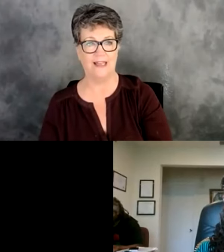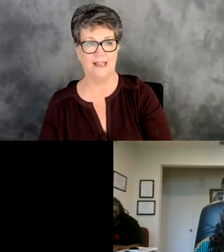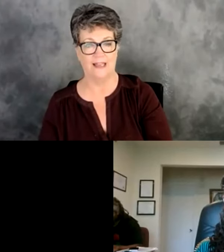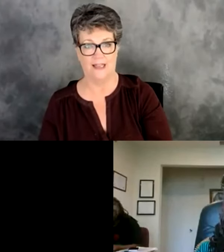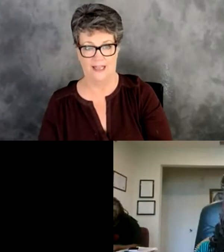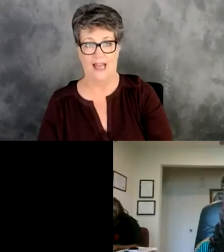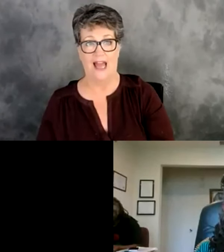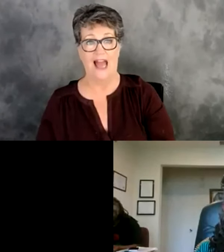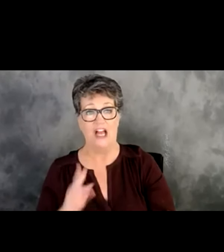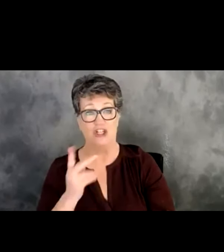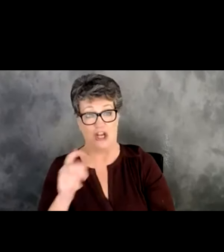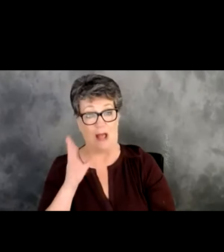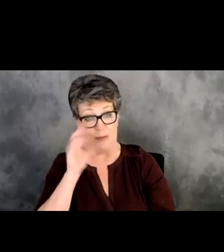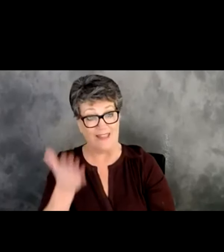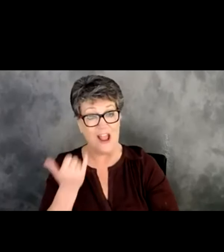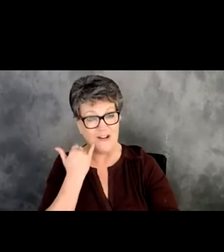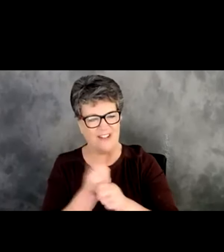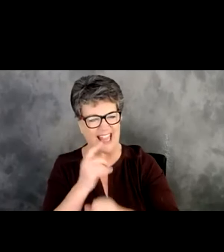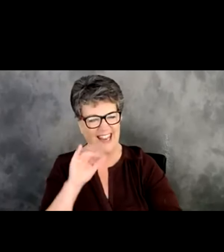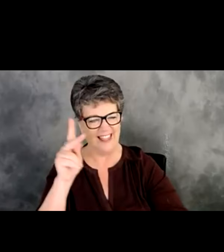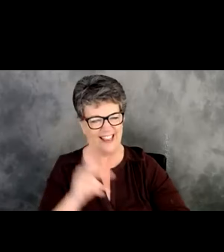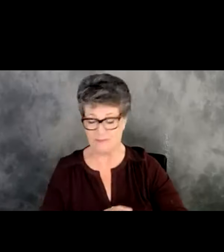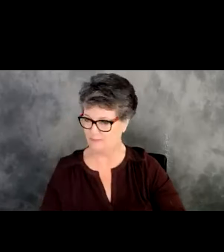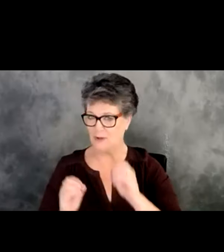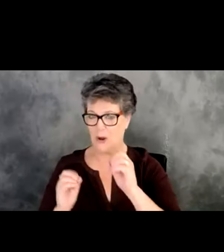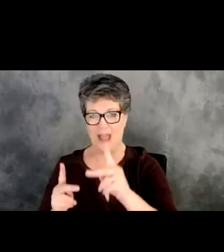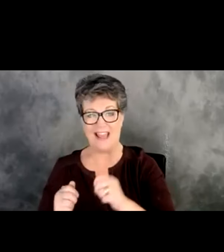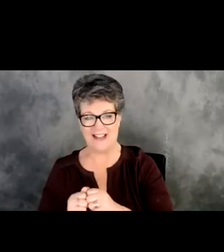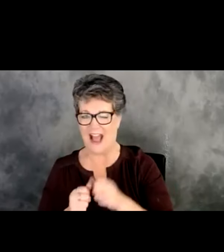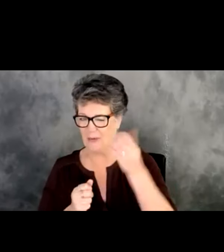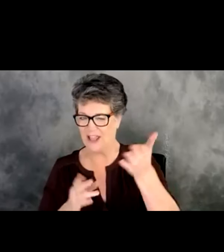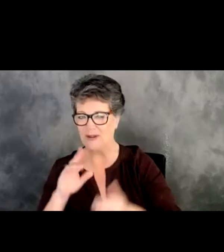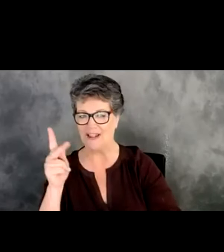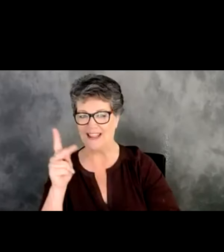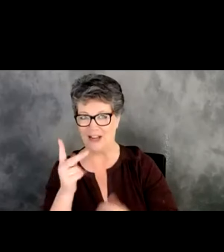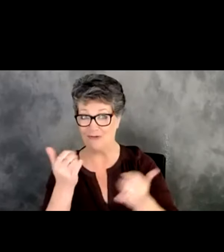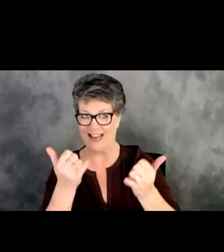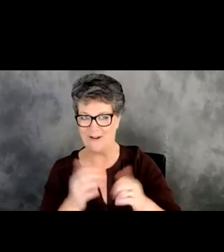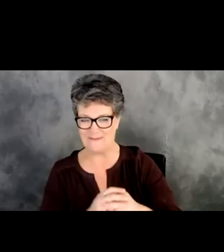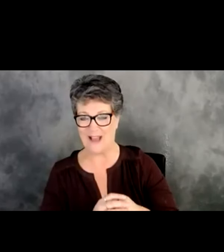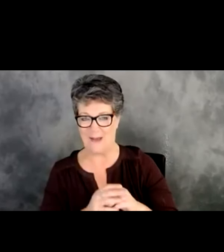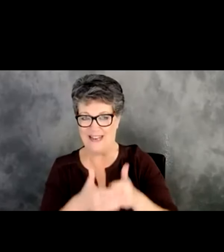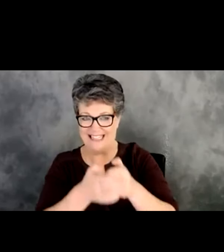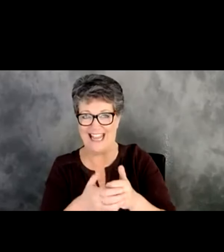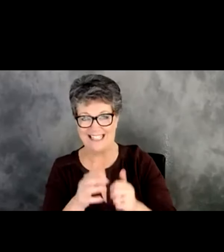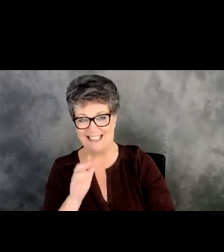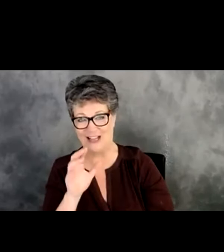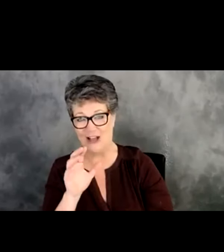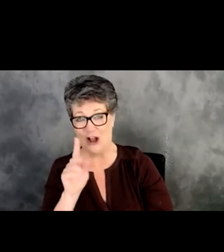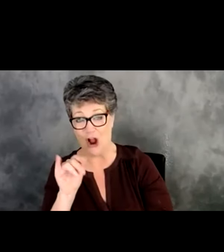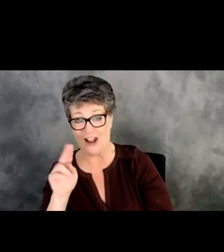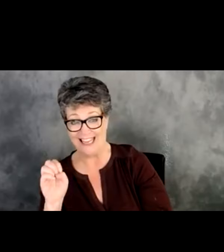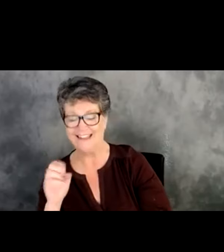I will be there if I get a link. Okay, I'm gonna get you a link right now. I'm gonna text Carlene and tell her to text me right